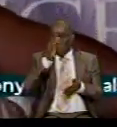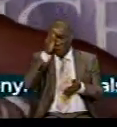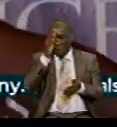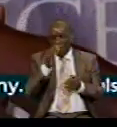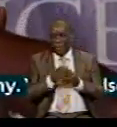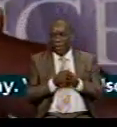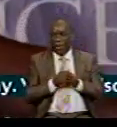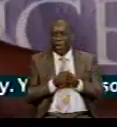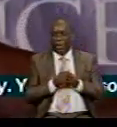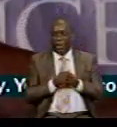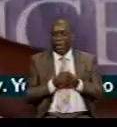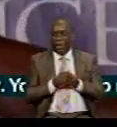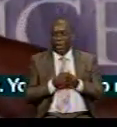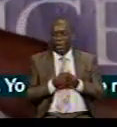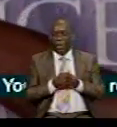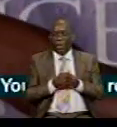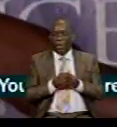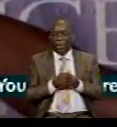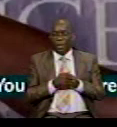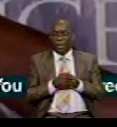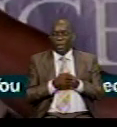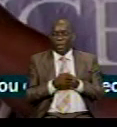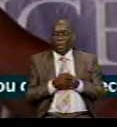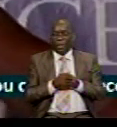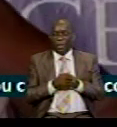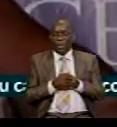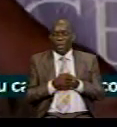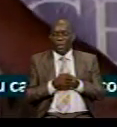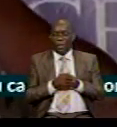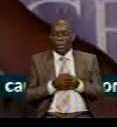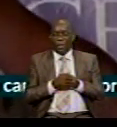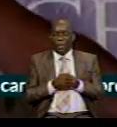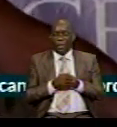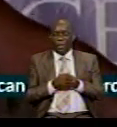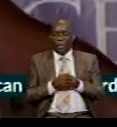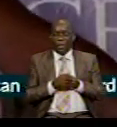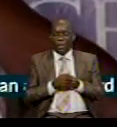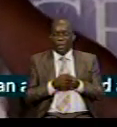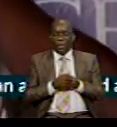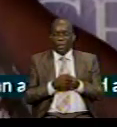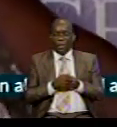use your left hand, Musi. No. Now my left hand is.